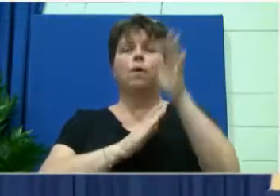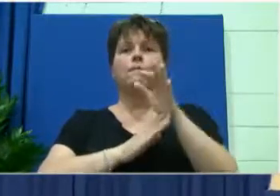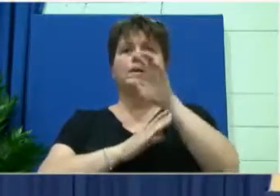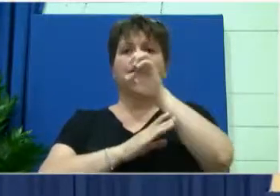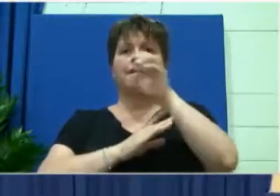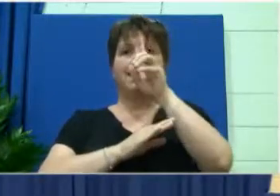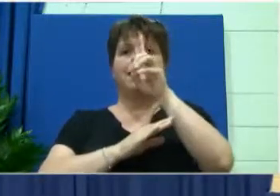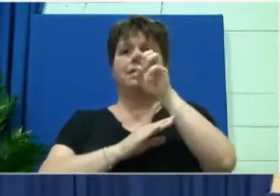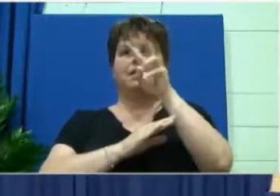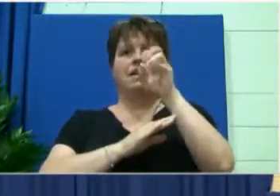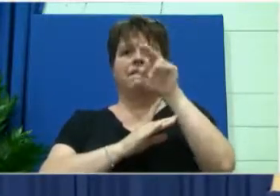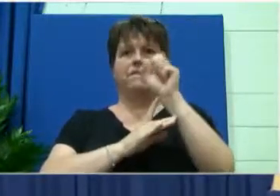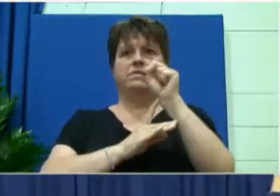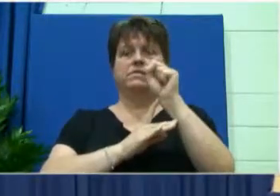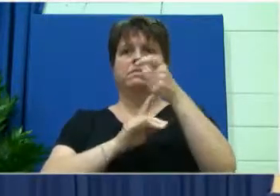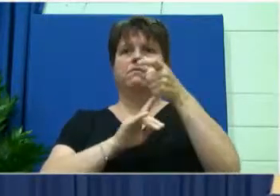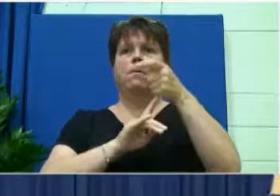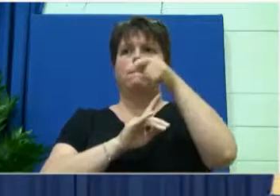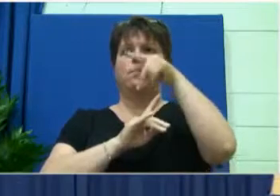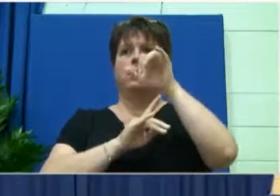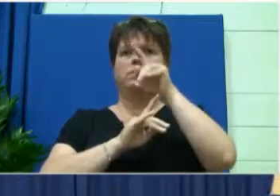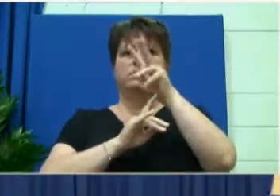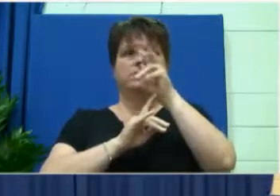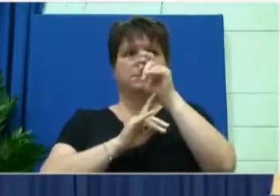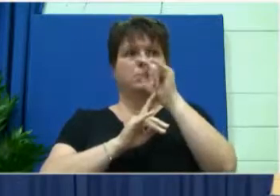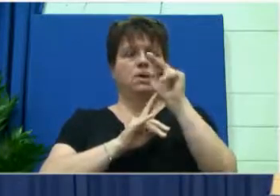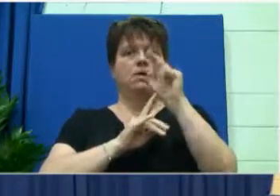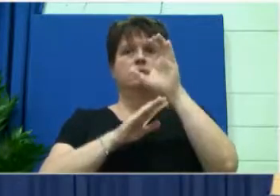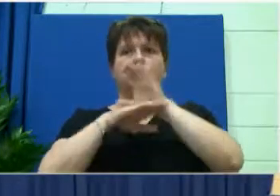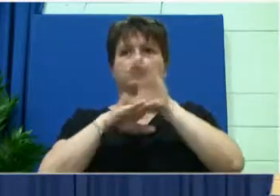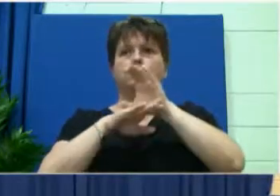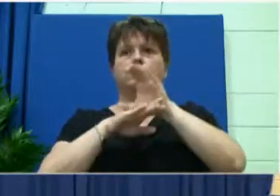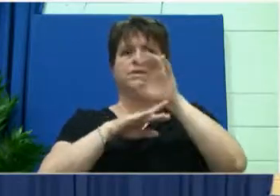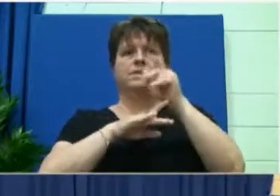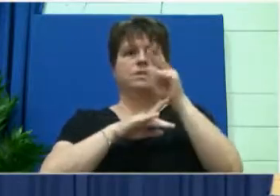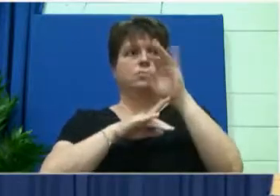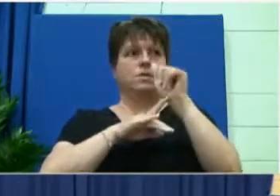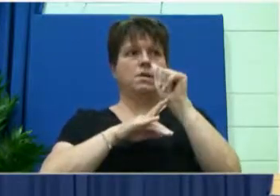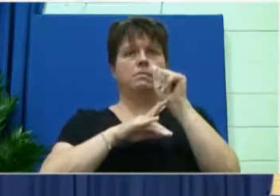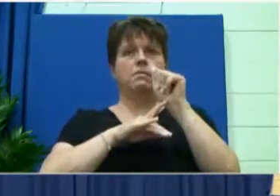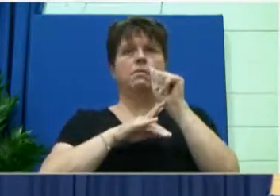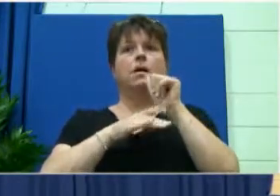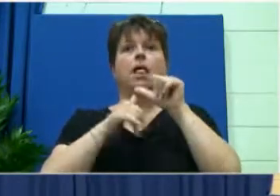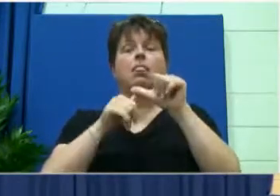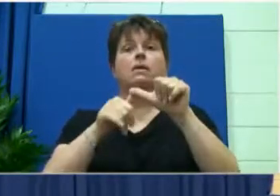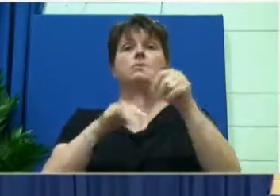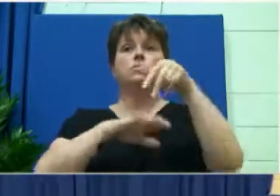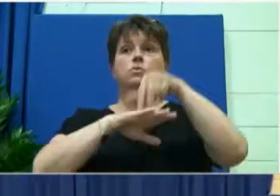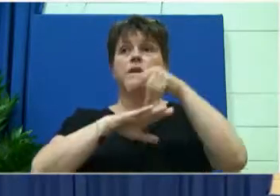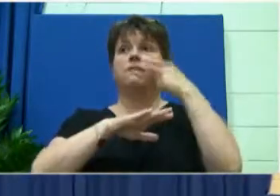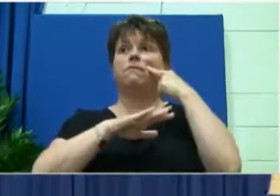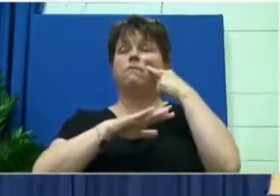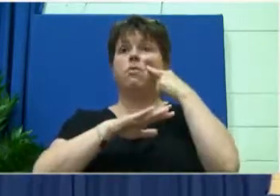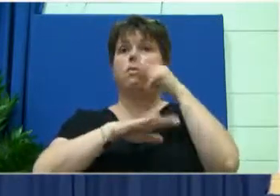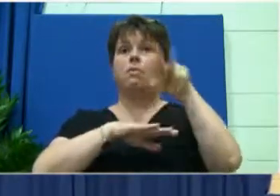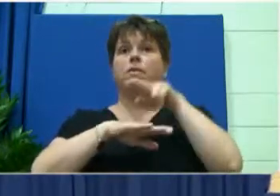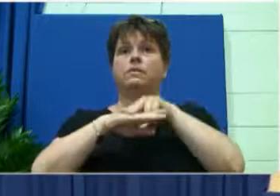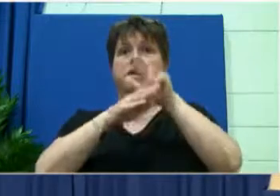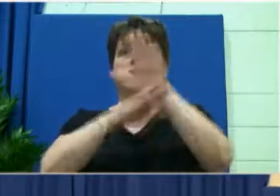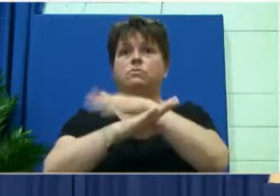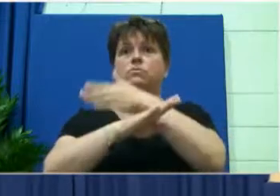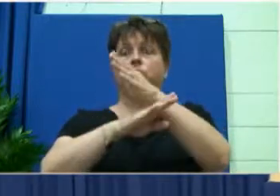Evans, Presbyterian Church in Centralia, and please remain standing for the national anthem, which will be sung